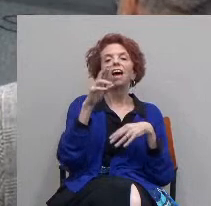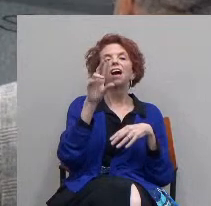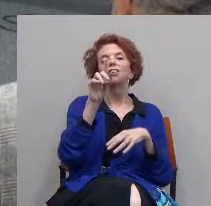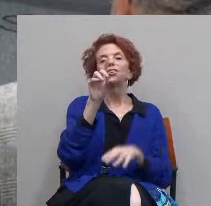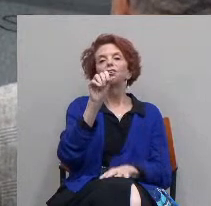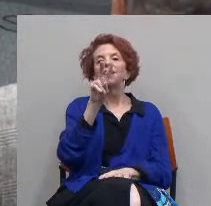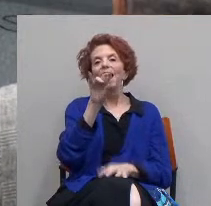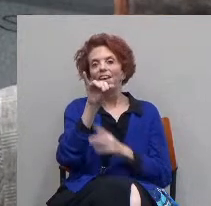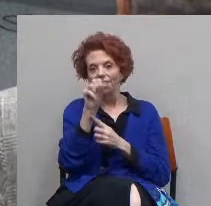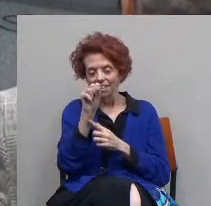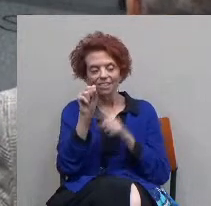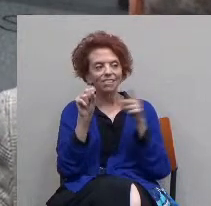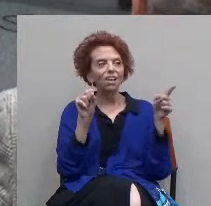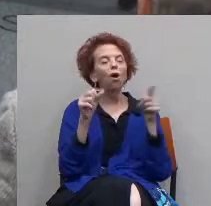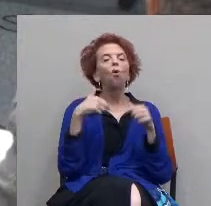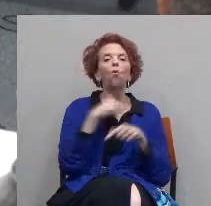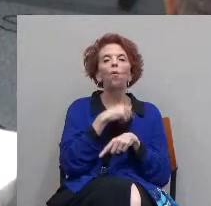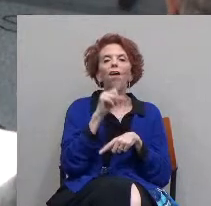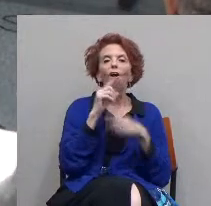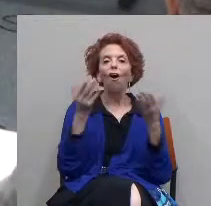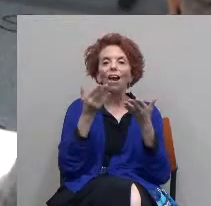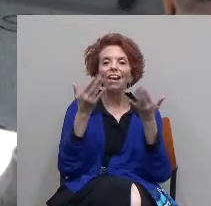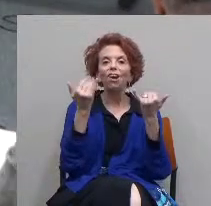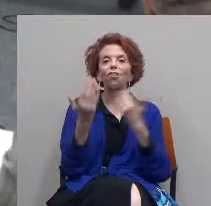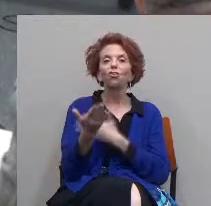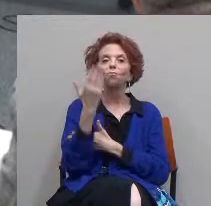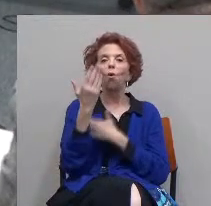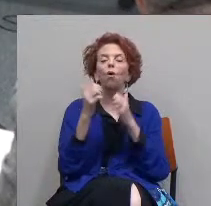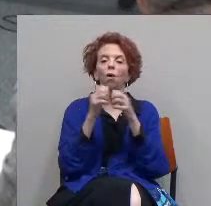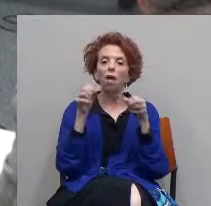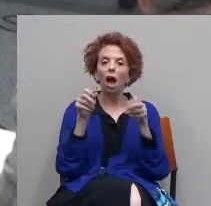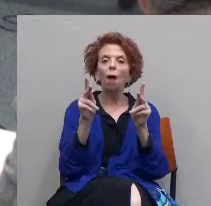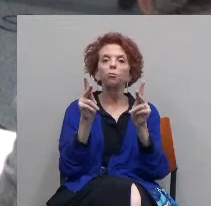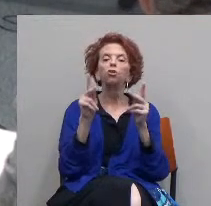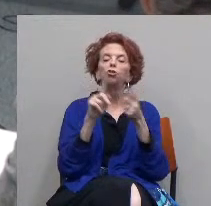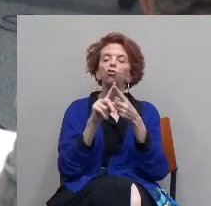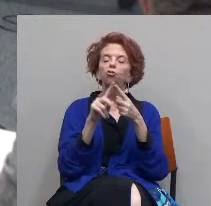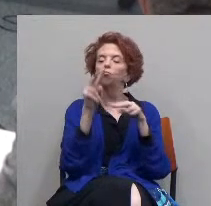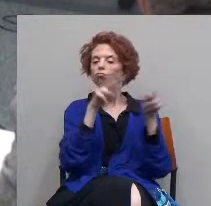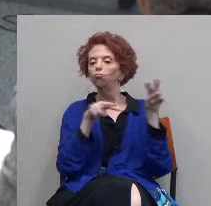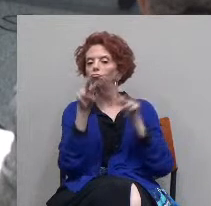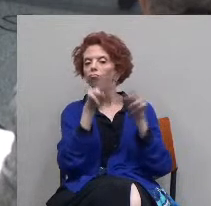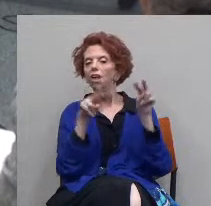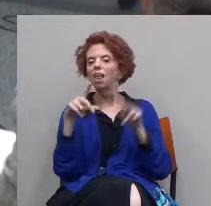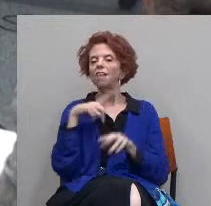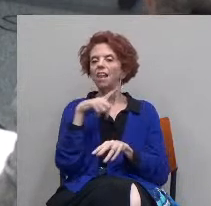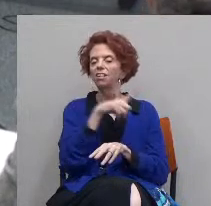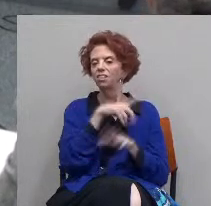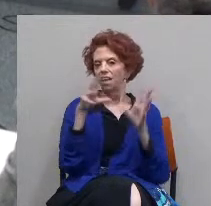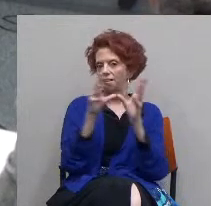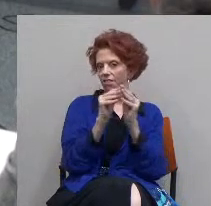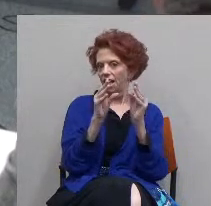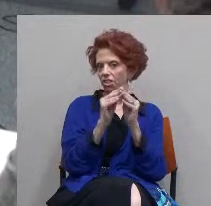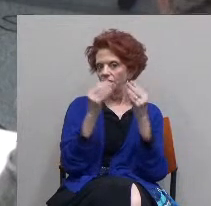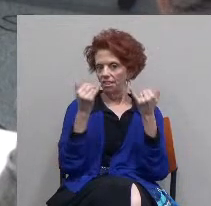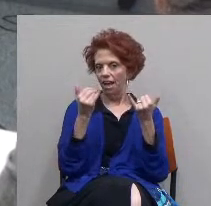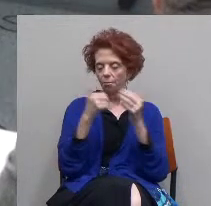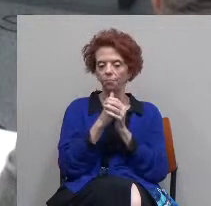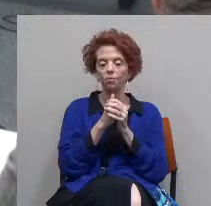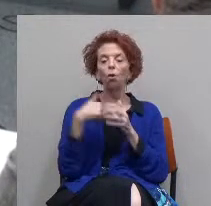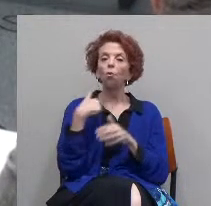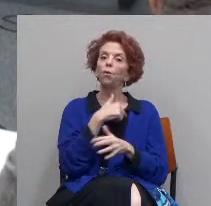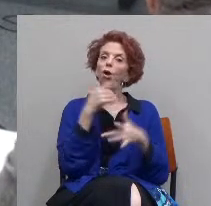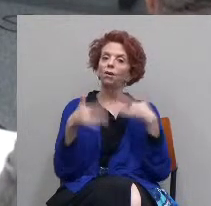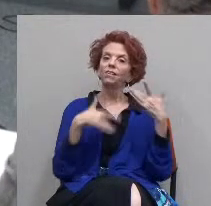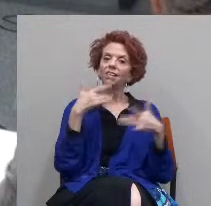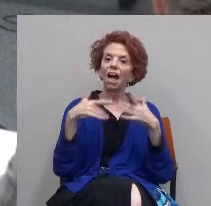wisdom, we are here this morning with an opportunity to preview the legislative session. We are